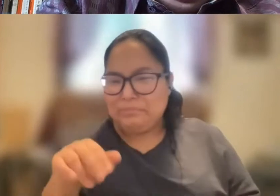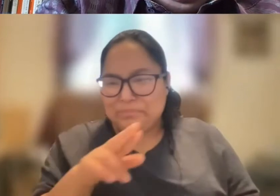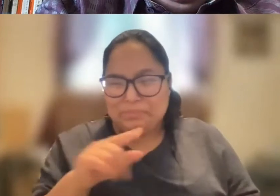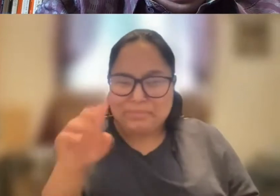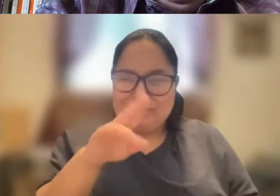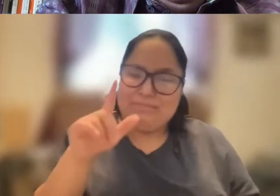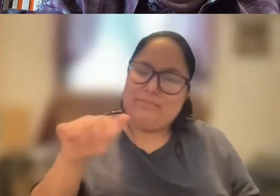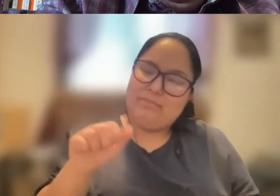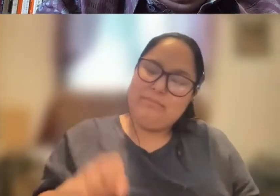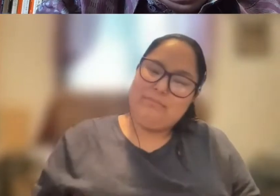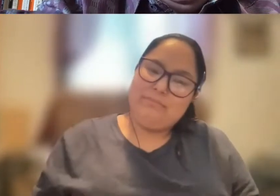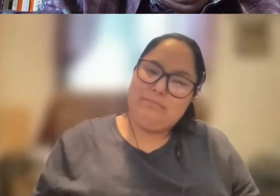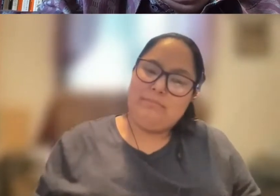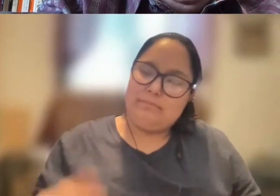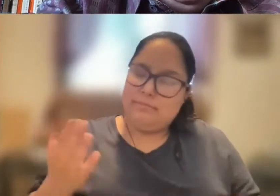So,